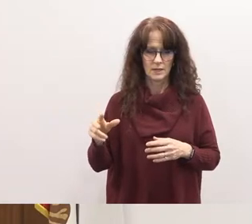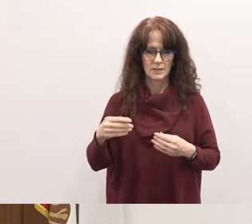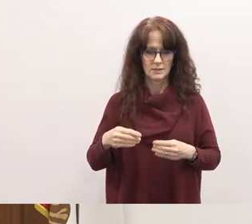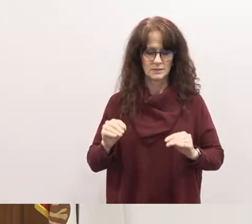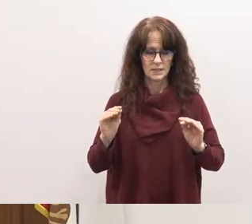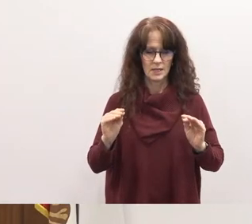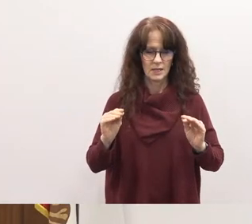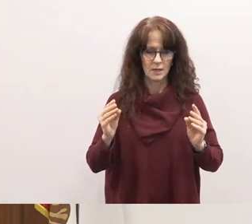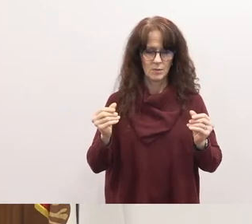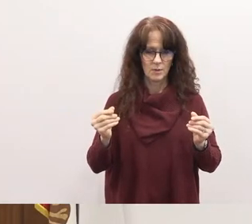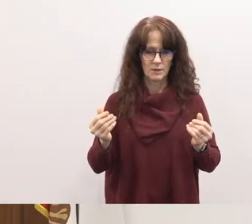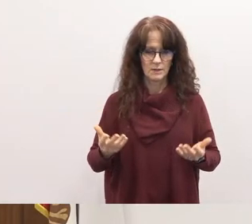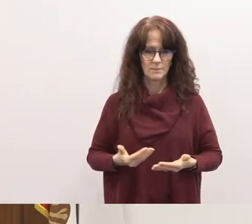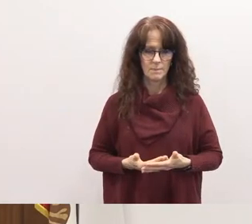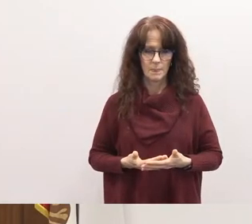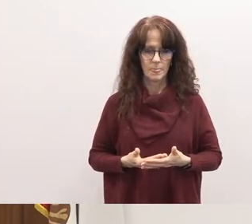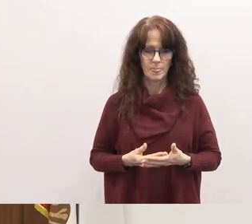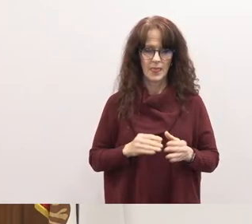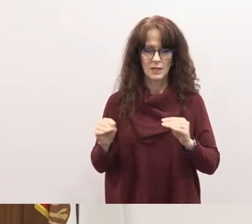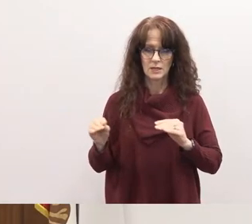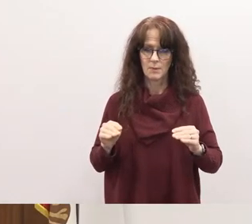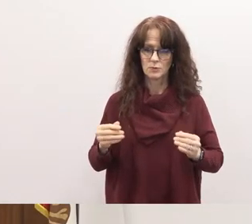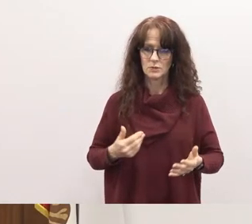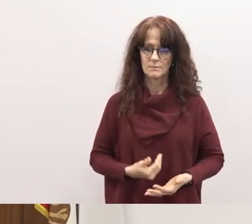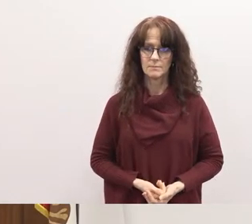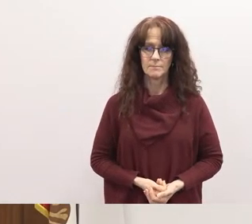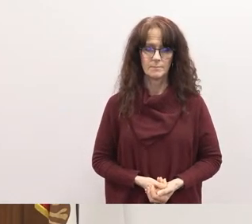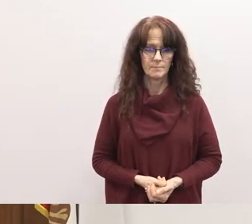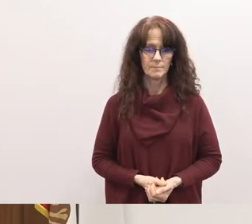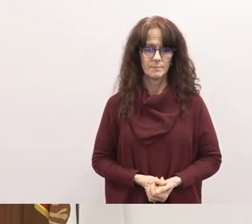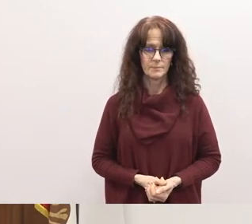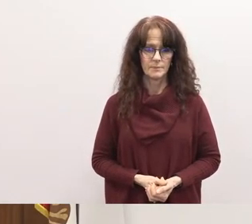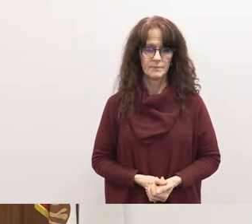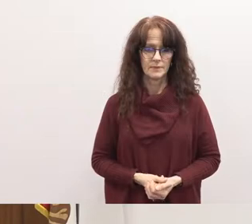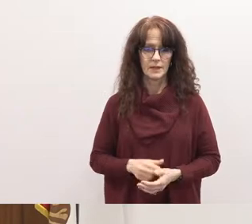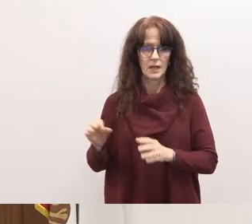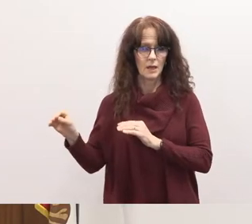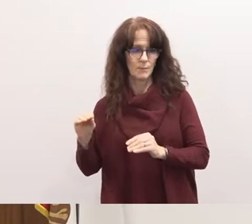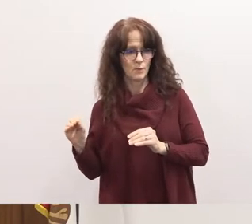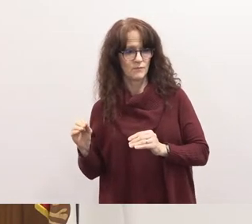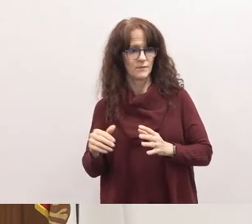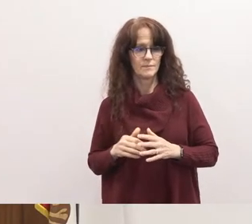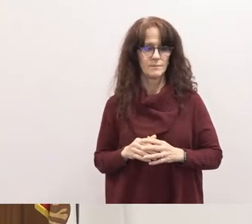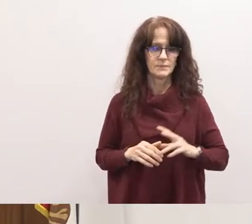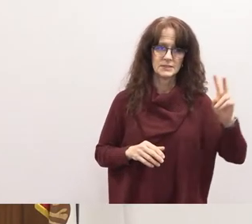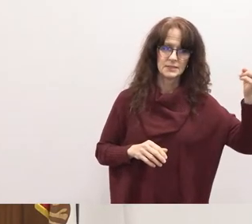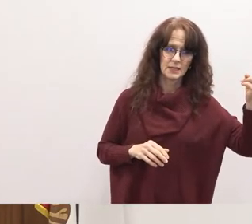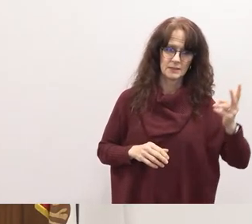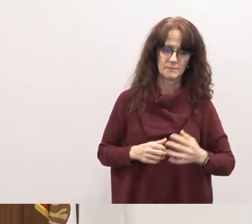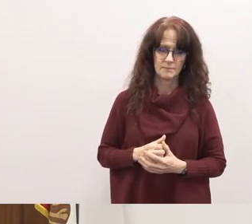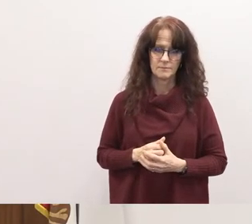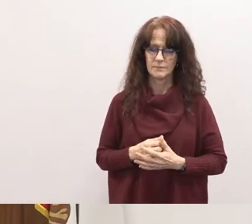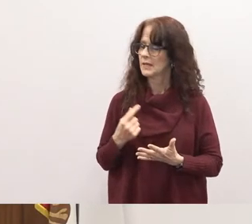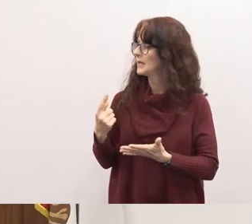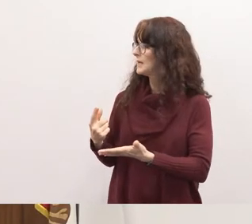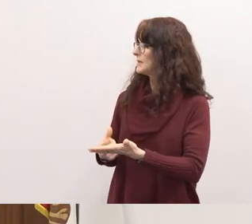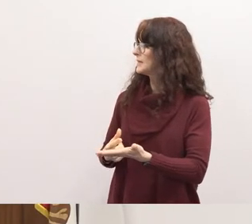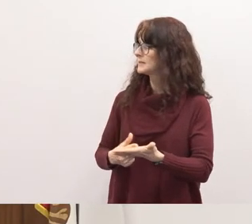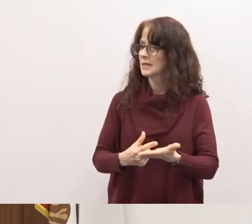08-13. So we need a motion. So moved. Second. Any